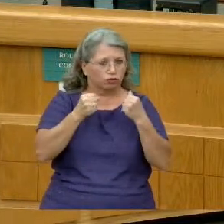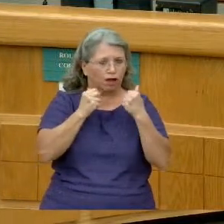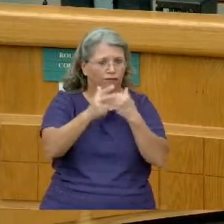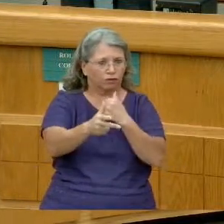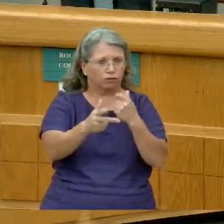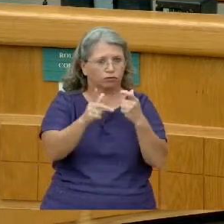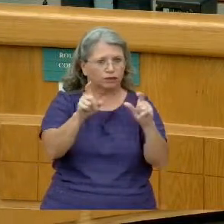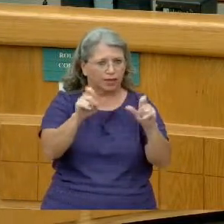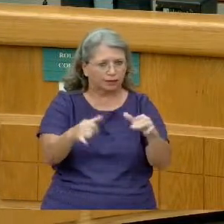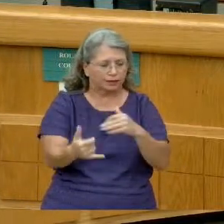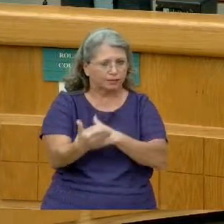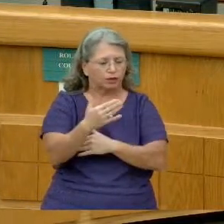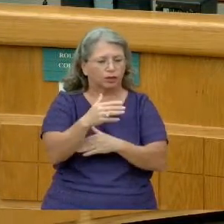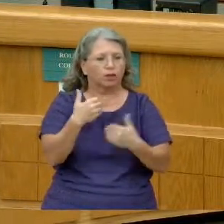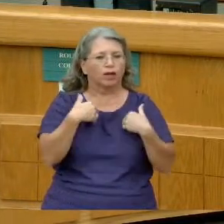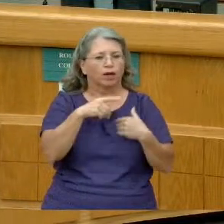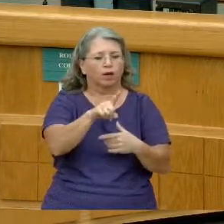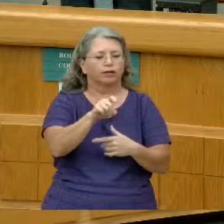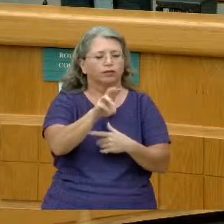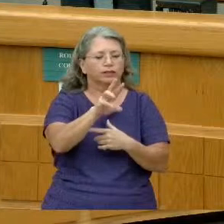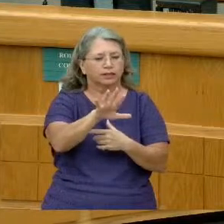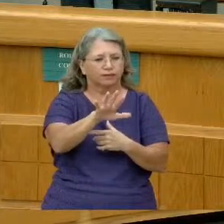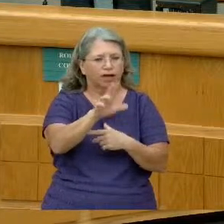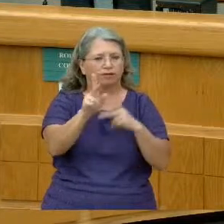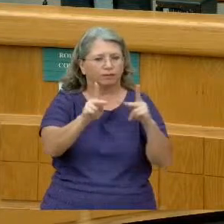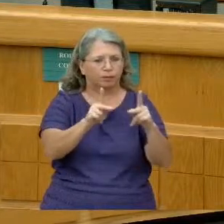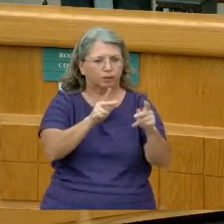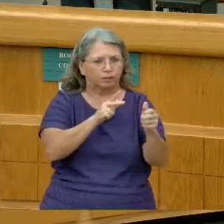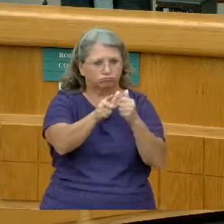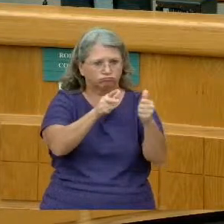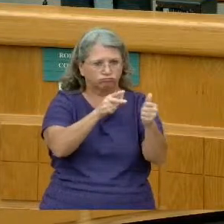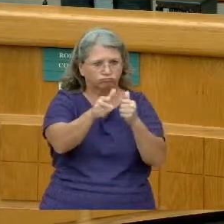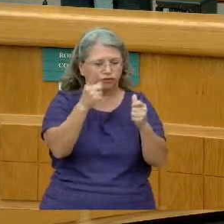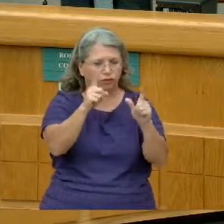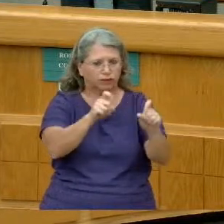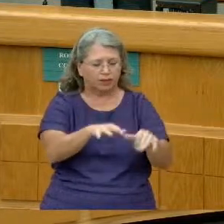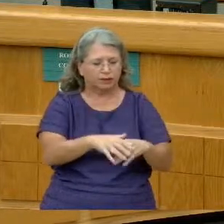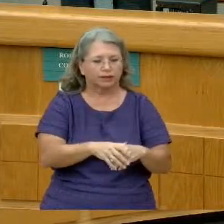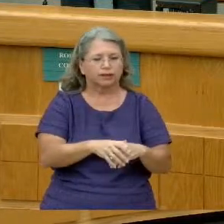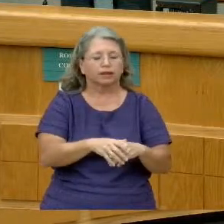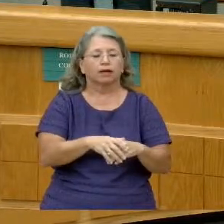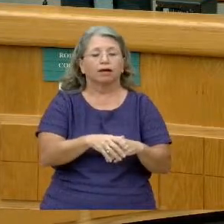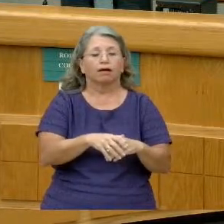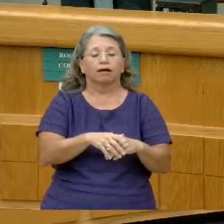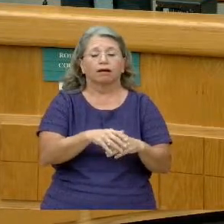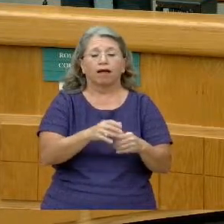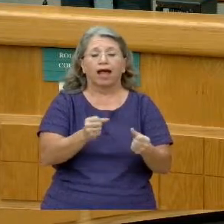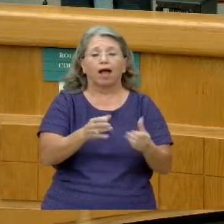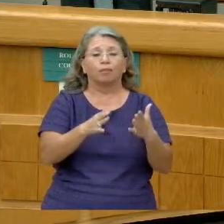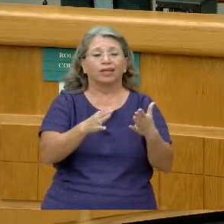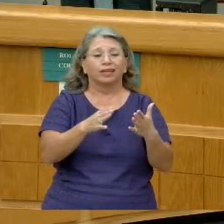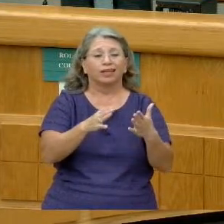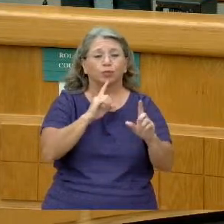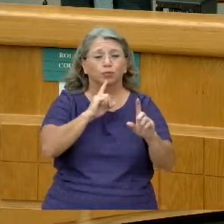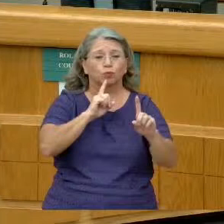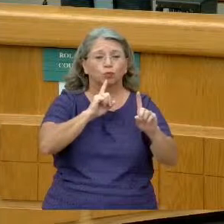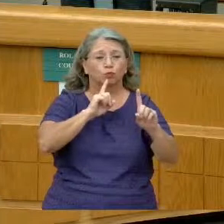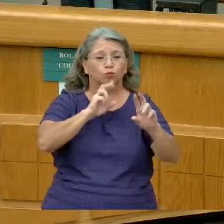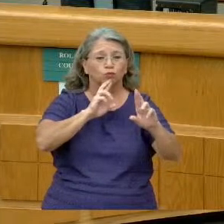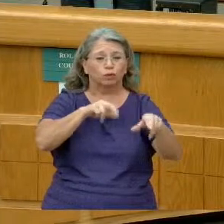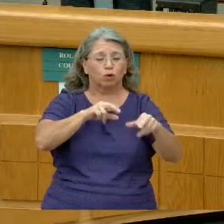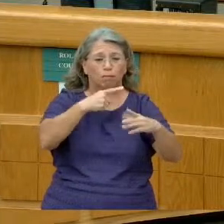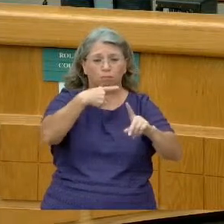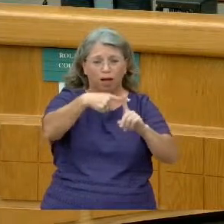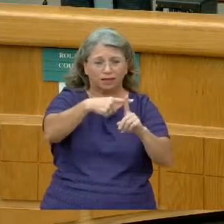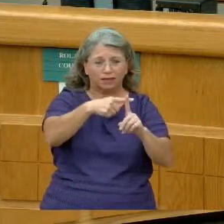165 individuals that went through to get tested, and we had 68 that returned as a positive result.